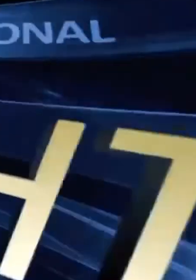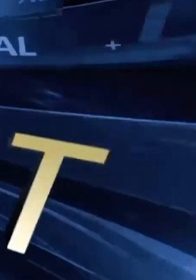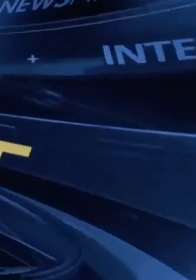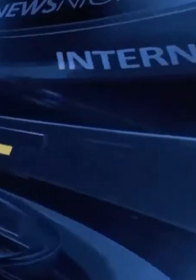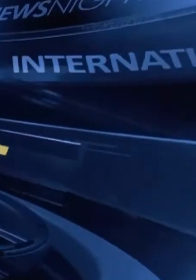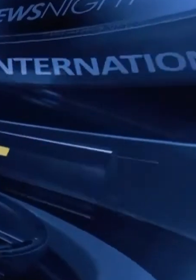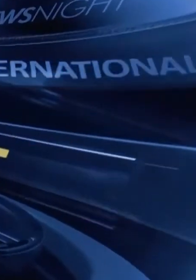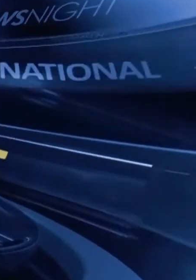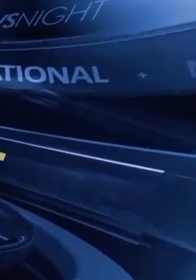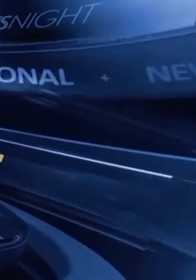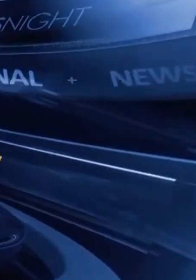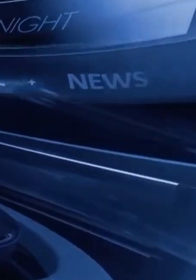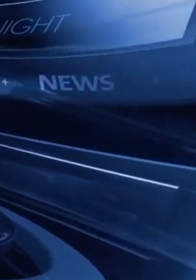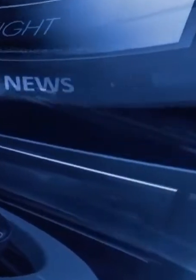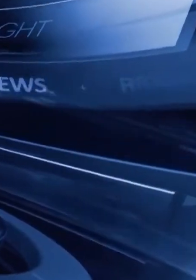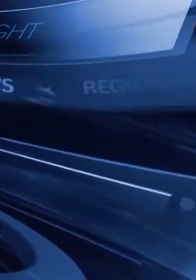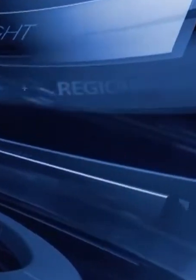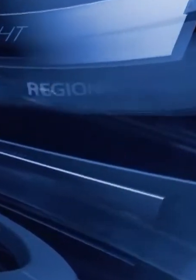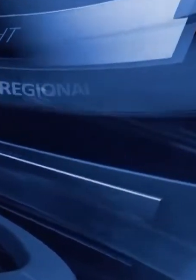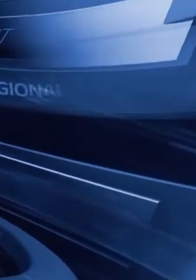Sports.